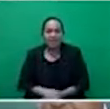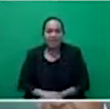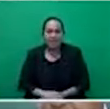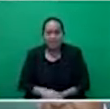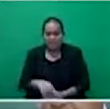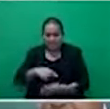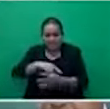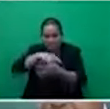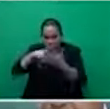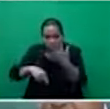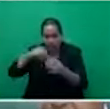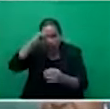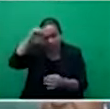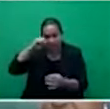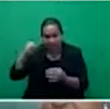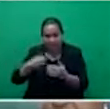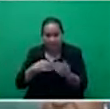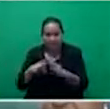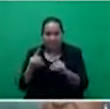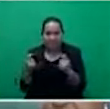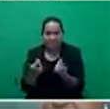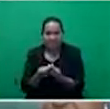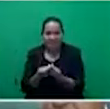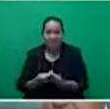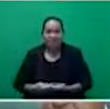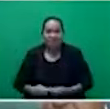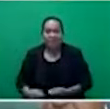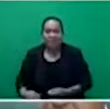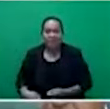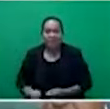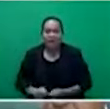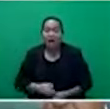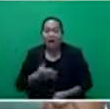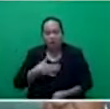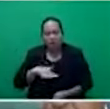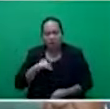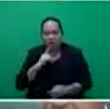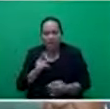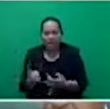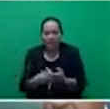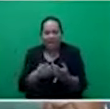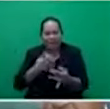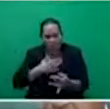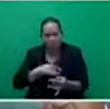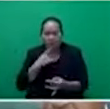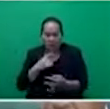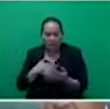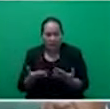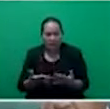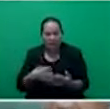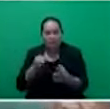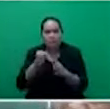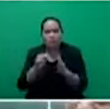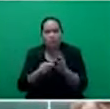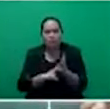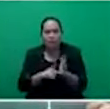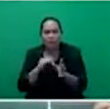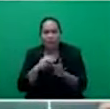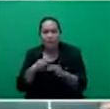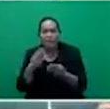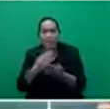These are the senior management team, Mr. Speaker, and very quickly I would like to mention the others, and I wish to do this, sir. Poonam Singh in Budget and